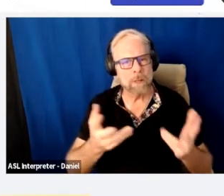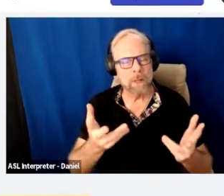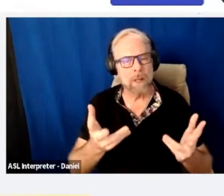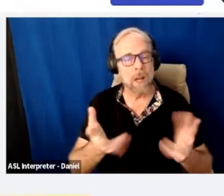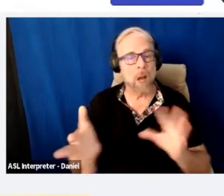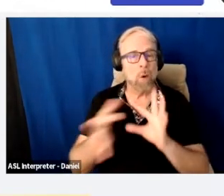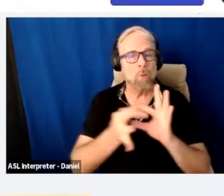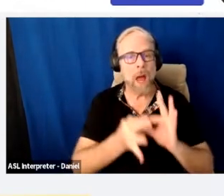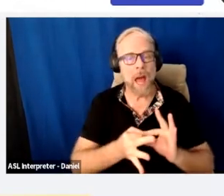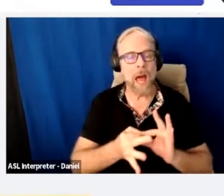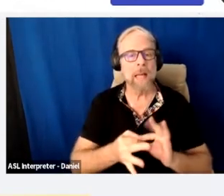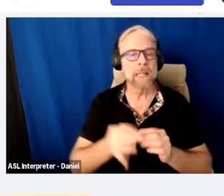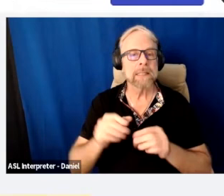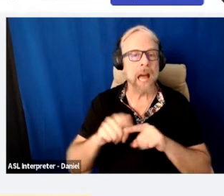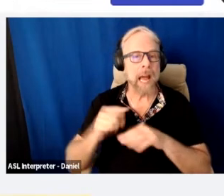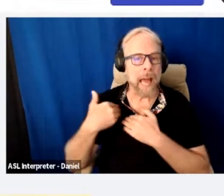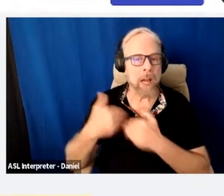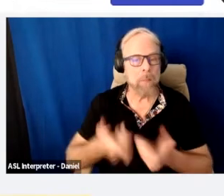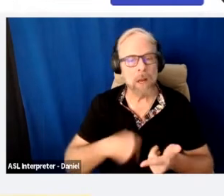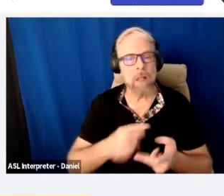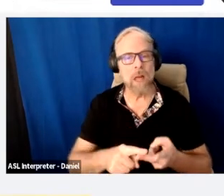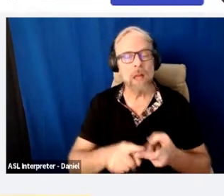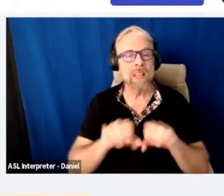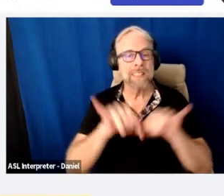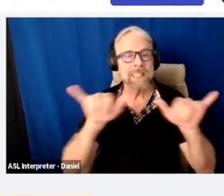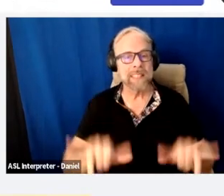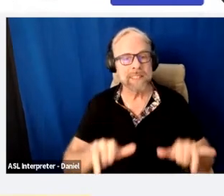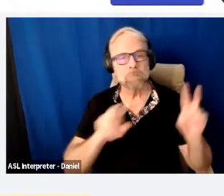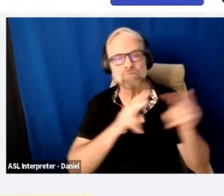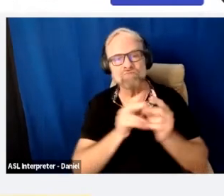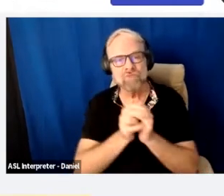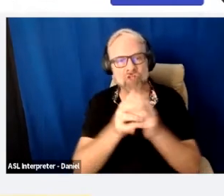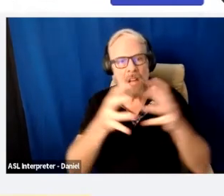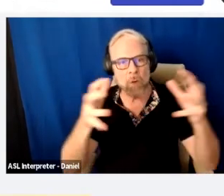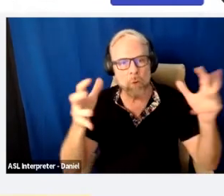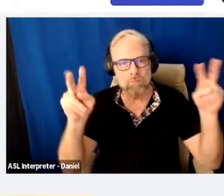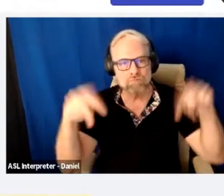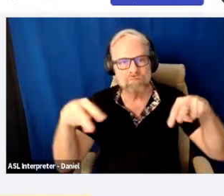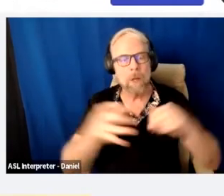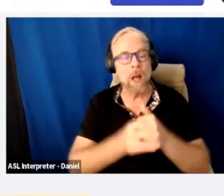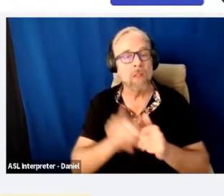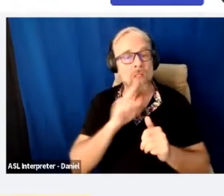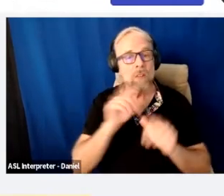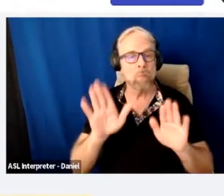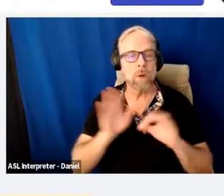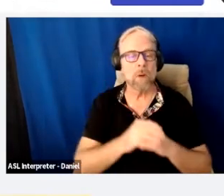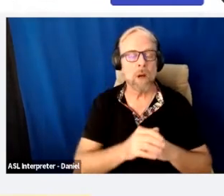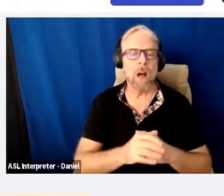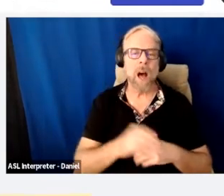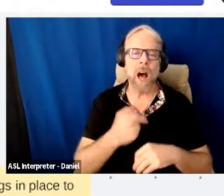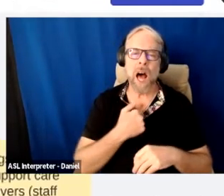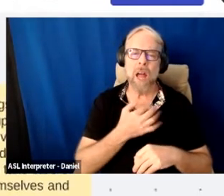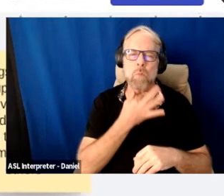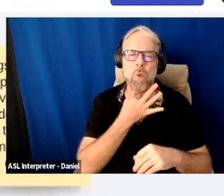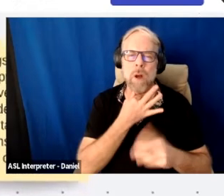around accountability and looking at systems as a whole. So I thought it was wonderful. I do wonder about